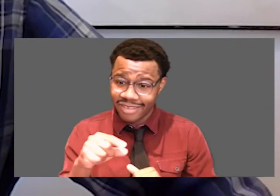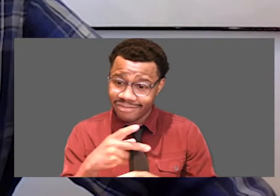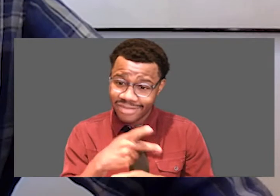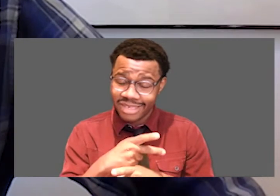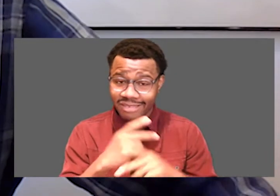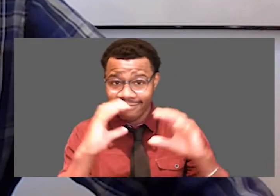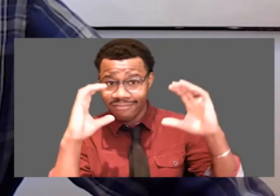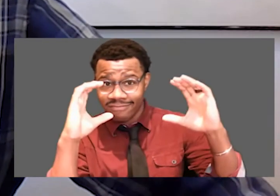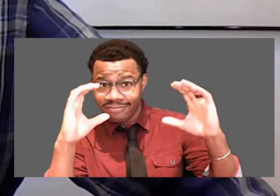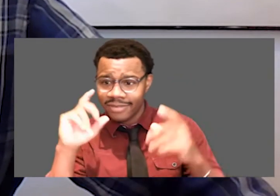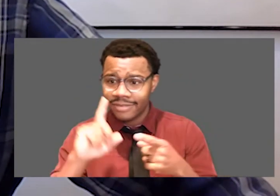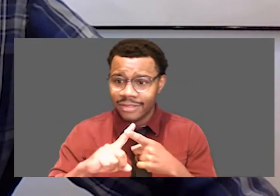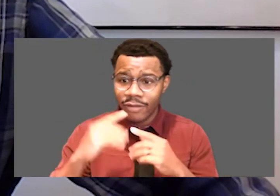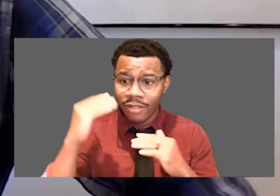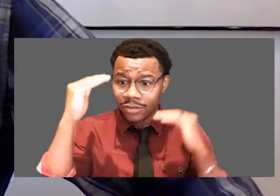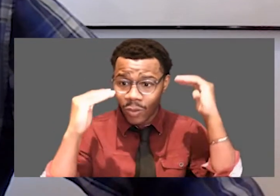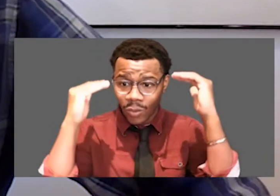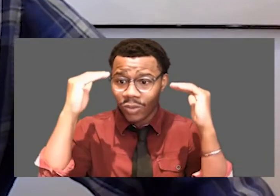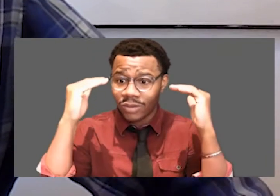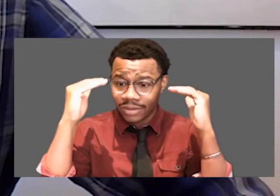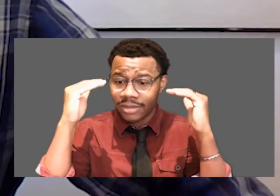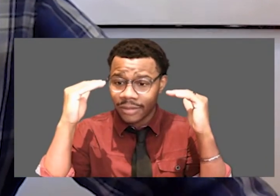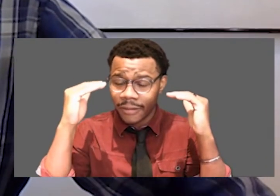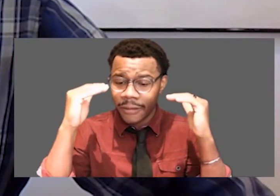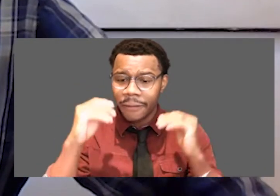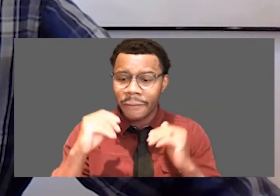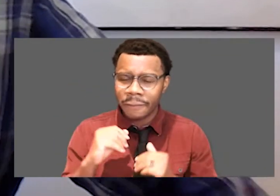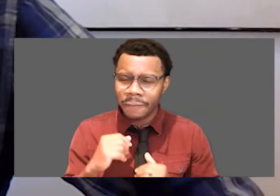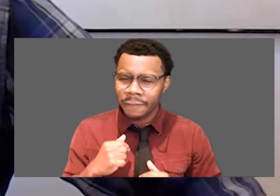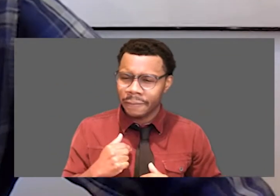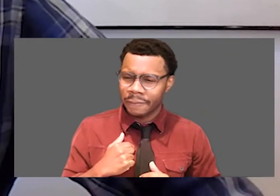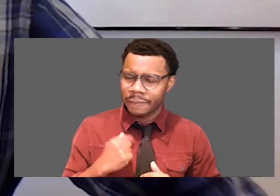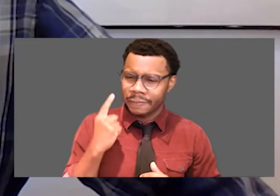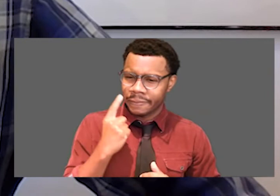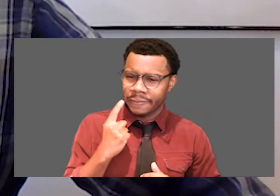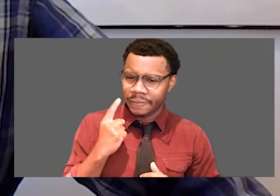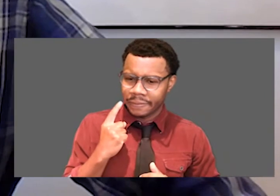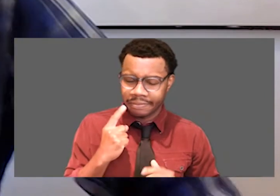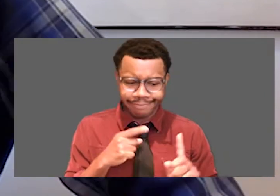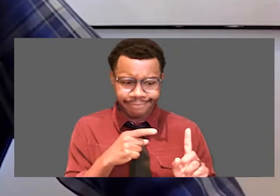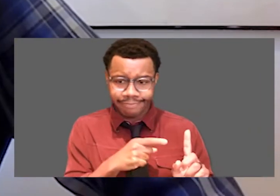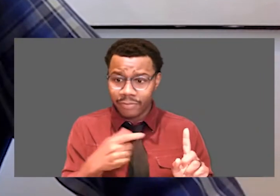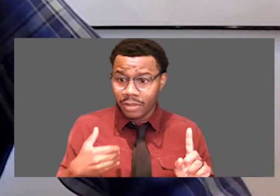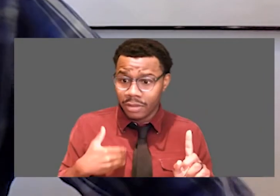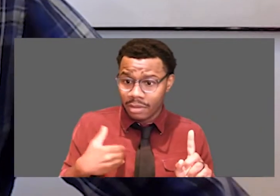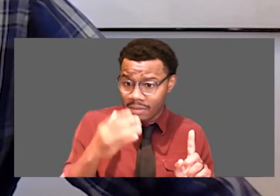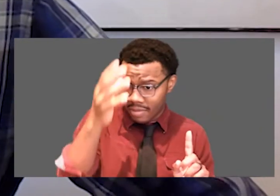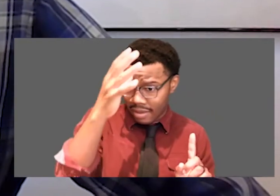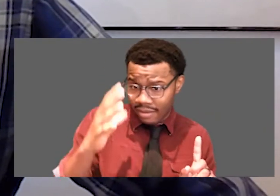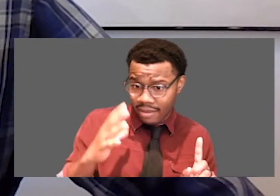well into adulthood. I believe that a young man's relationship with his father, or a lack of